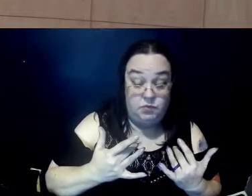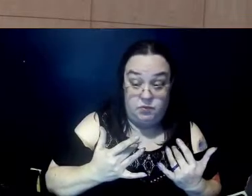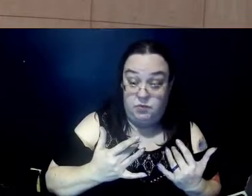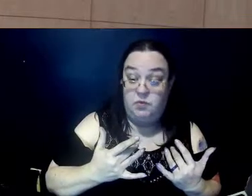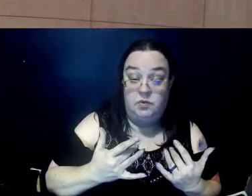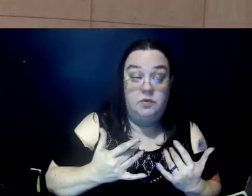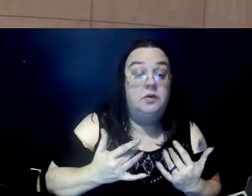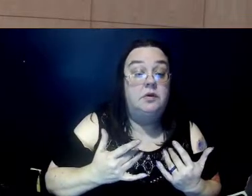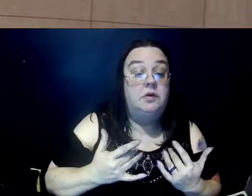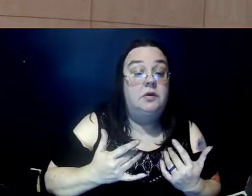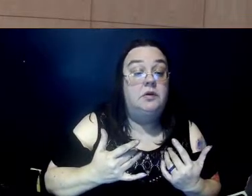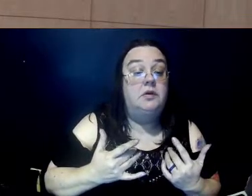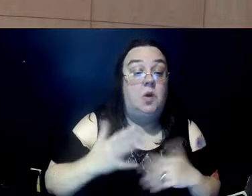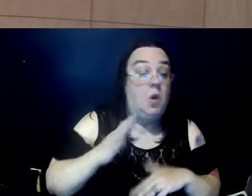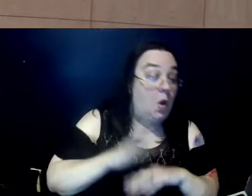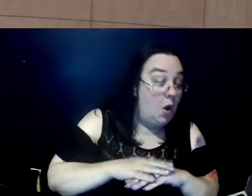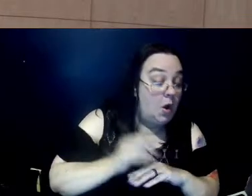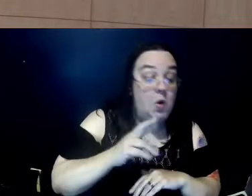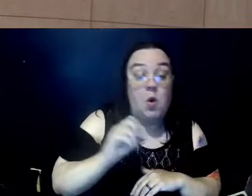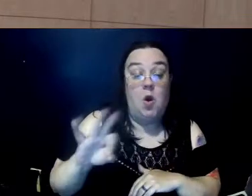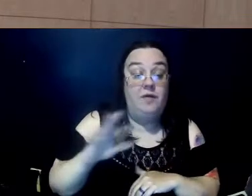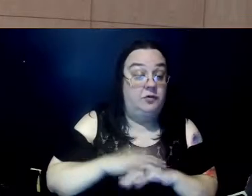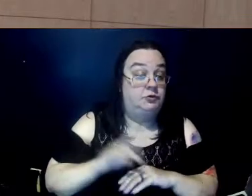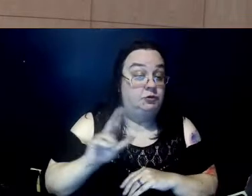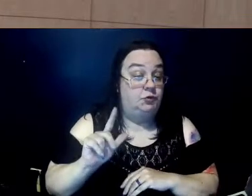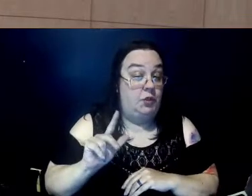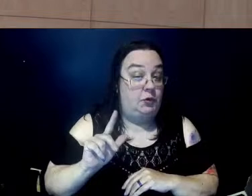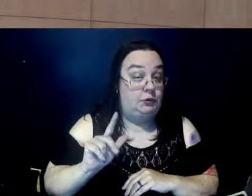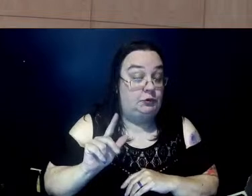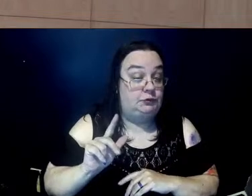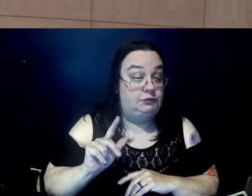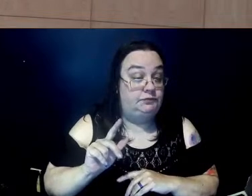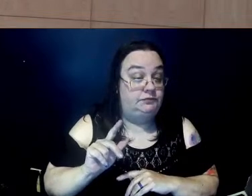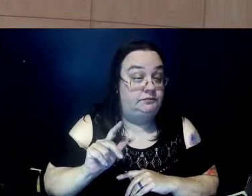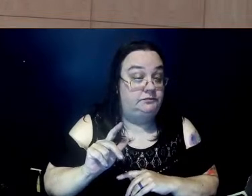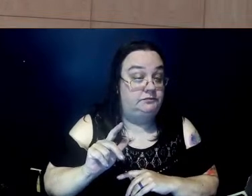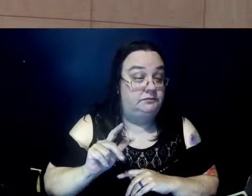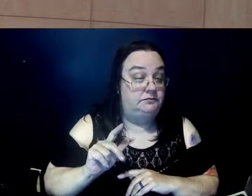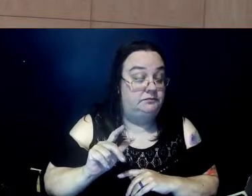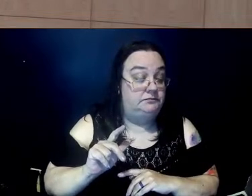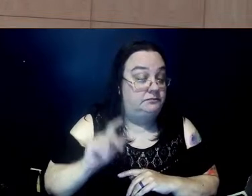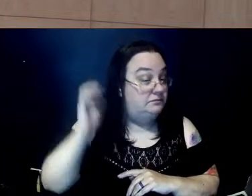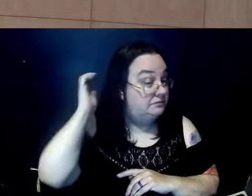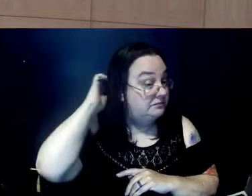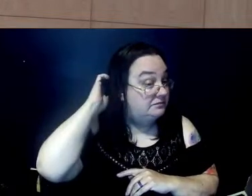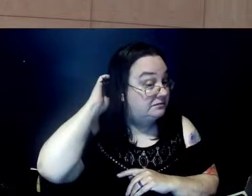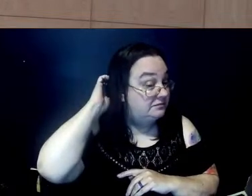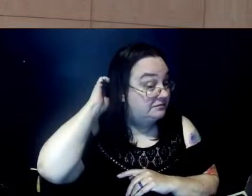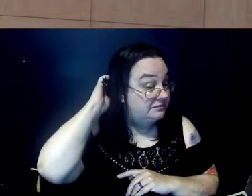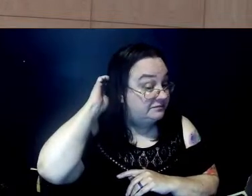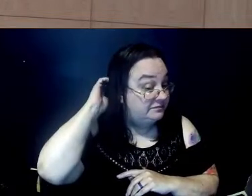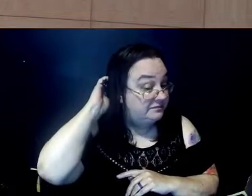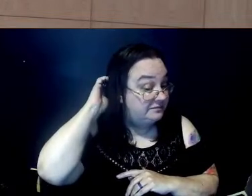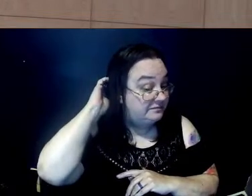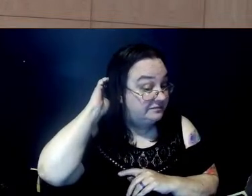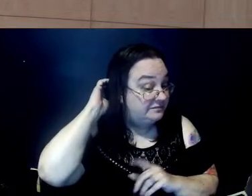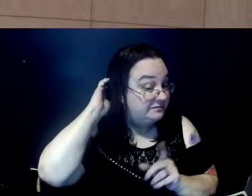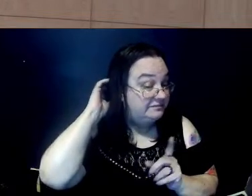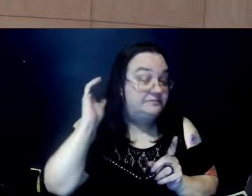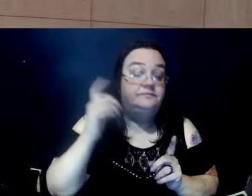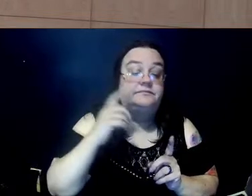On or off for the 23rd? Unless there's like some